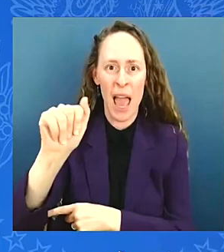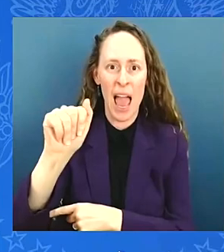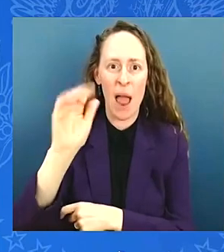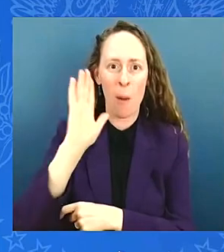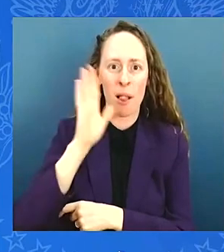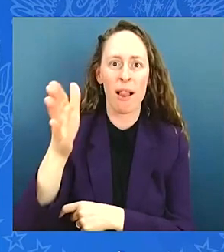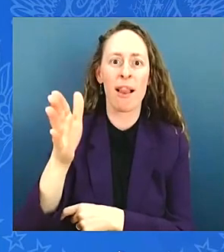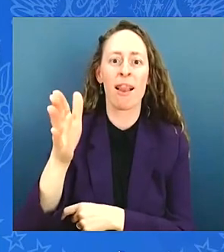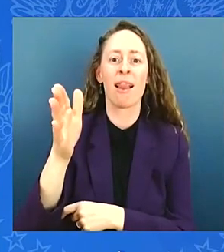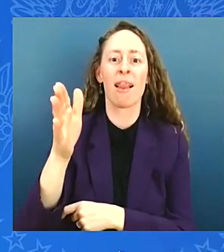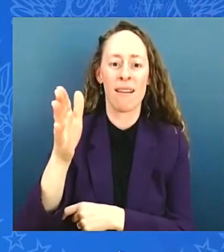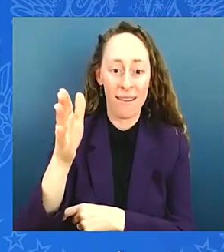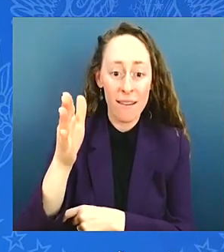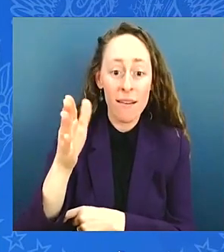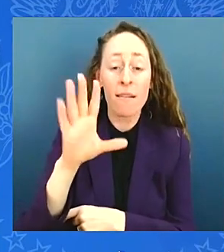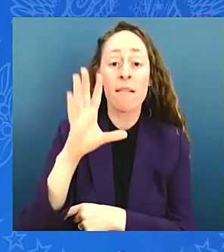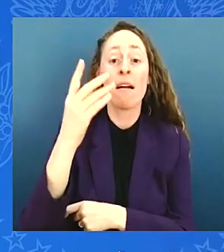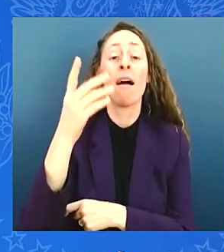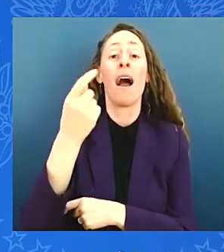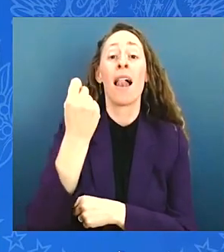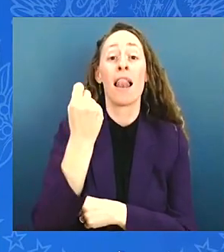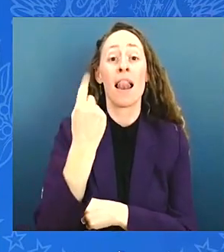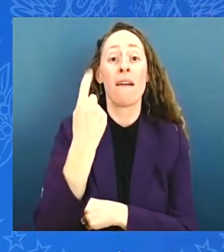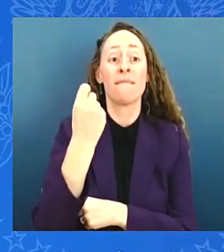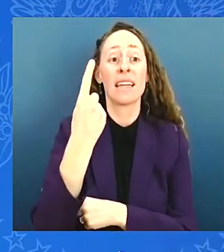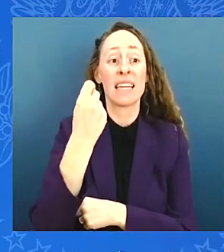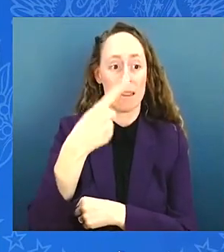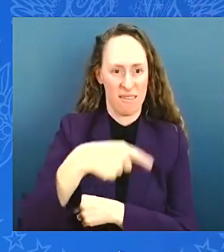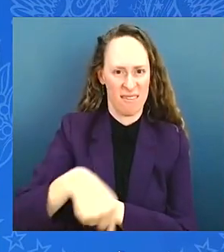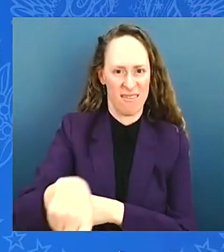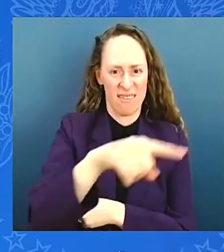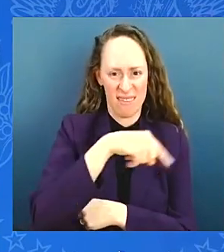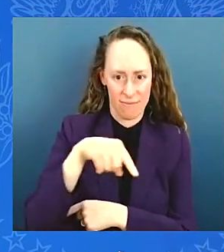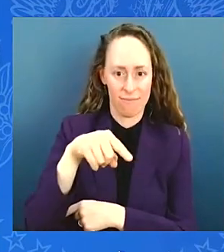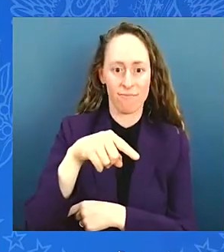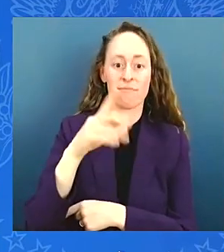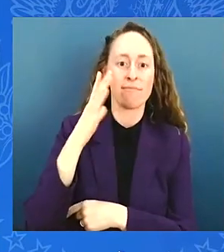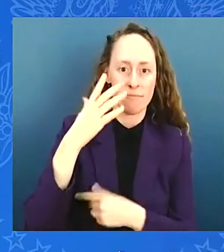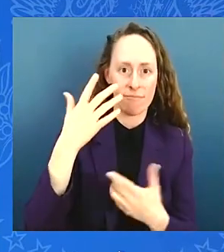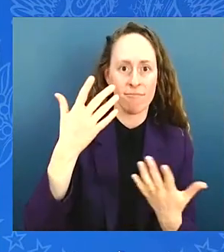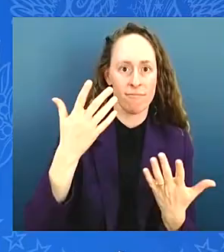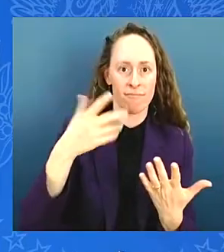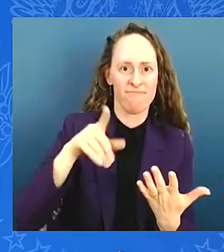Paris Olympics. There's clearly something, you must have something in the water up there, man. I don't know what you all are